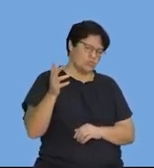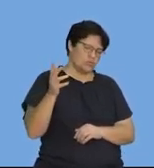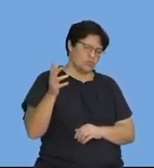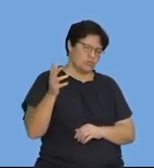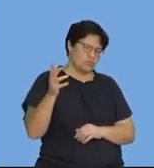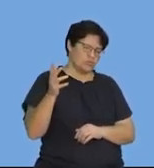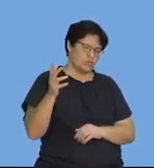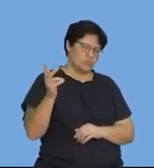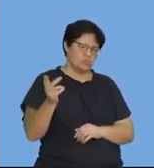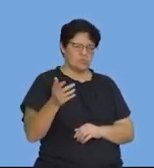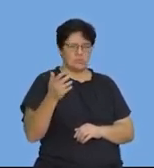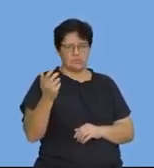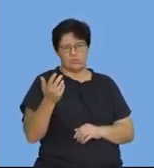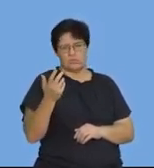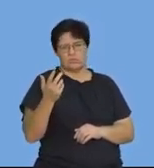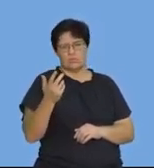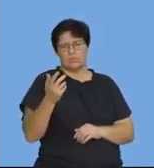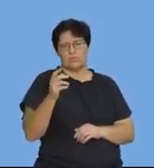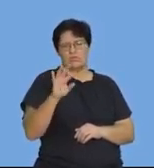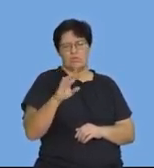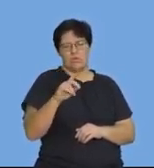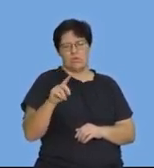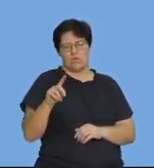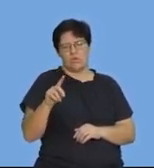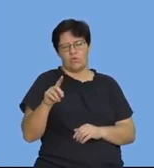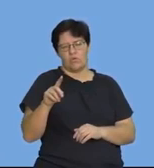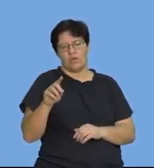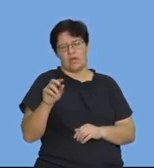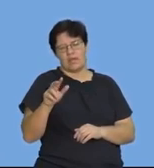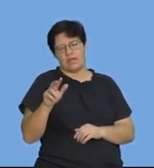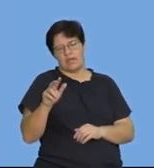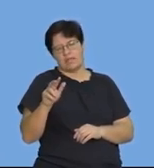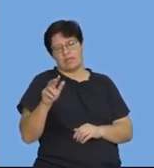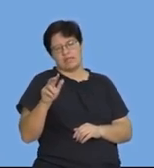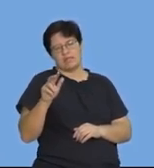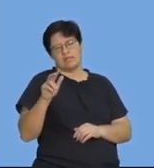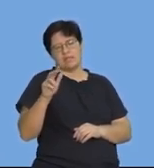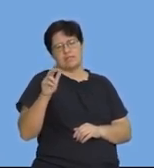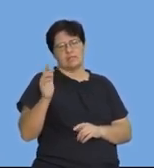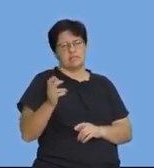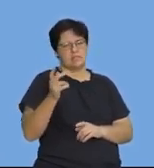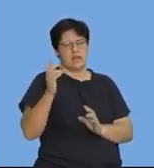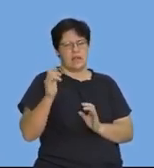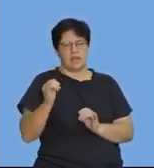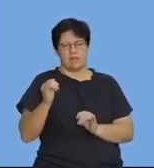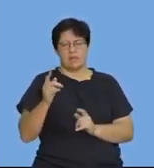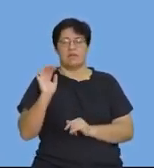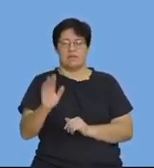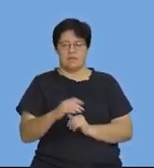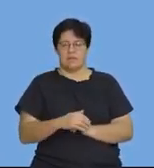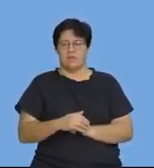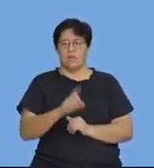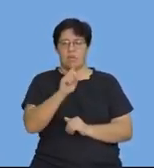then 4 multiplied by that will be 8. So that will be 11 there.